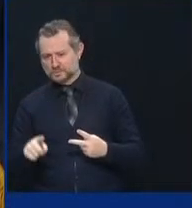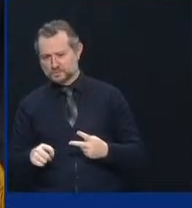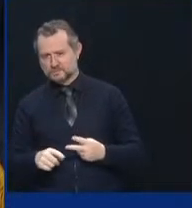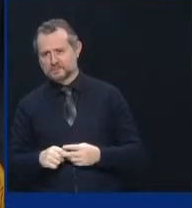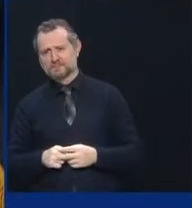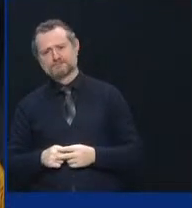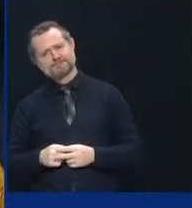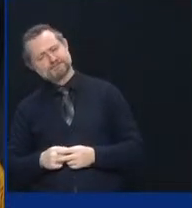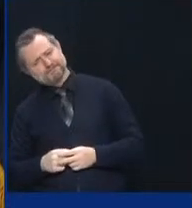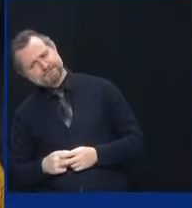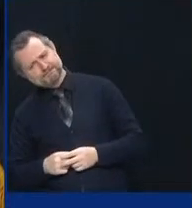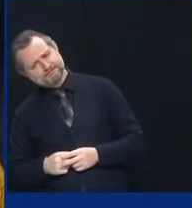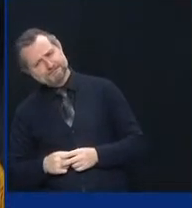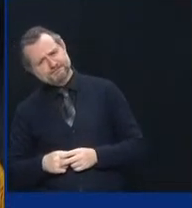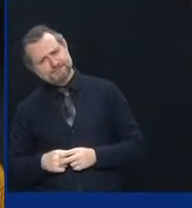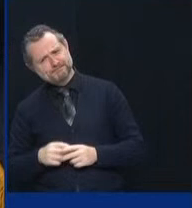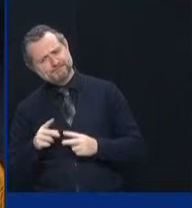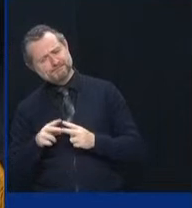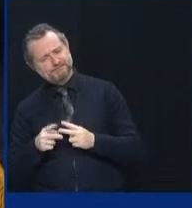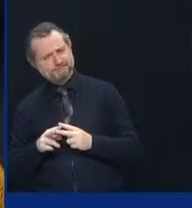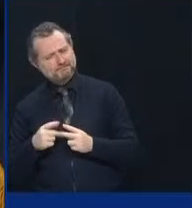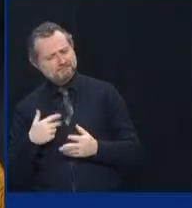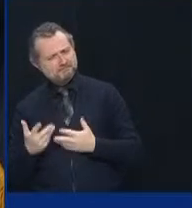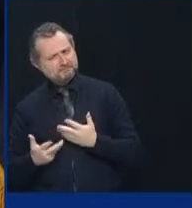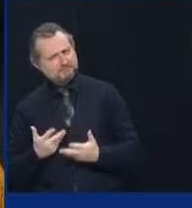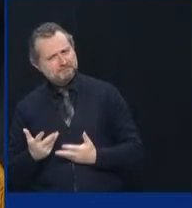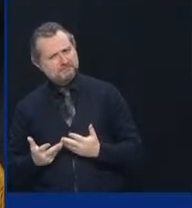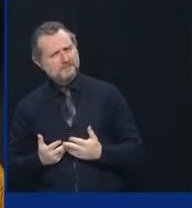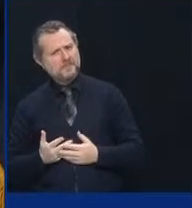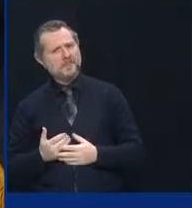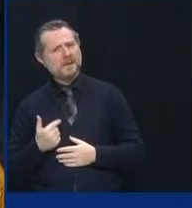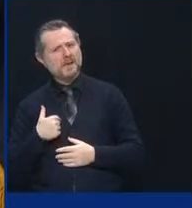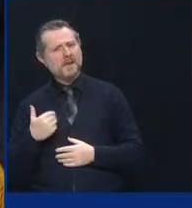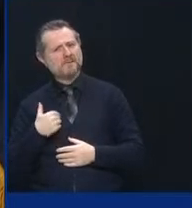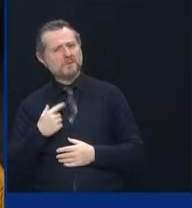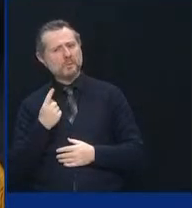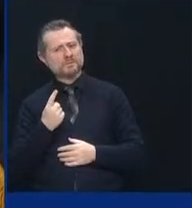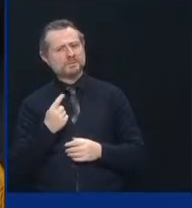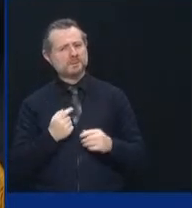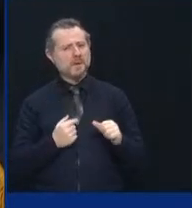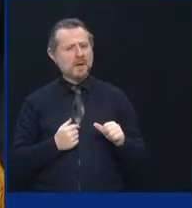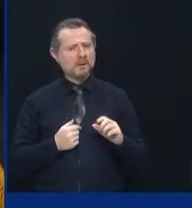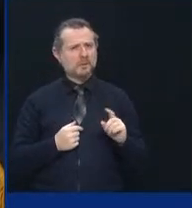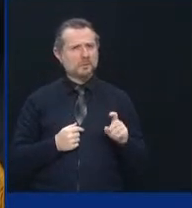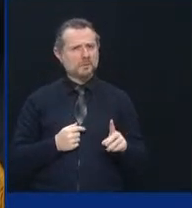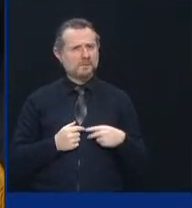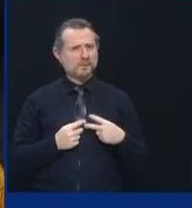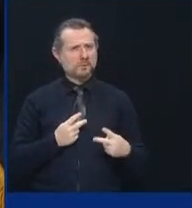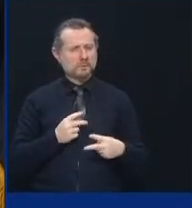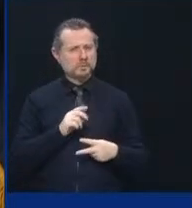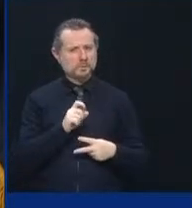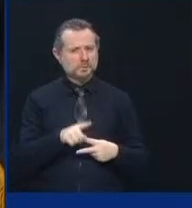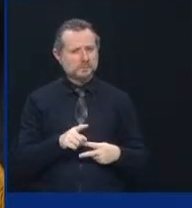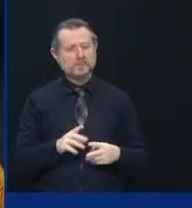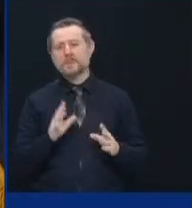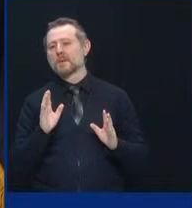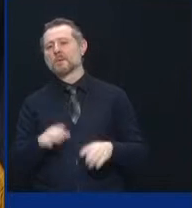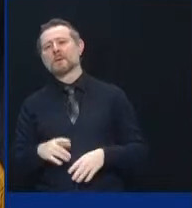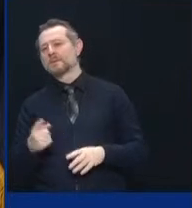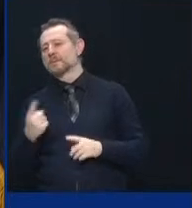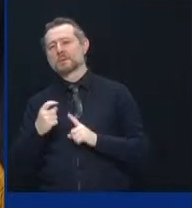syntax between I have a question, I have two questions. But Two Oh, questions. Governor, always picking on